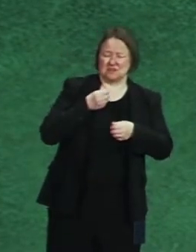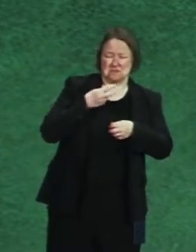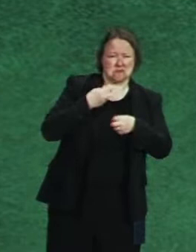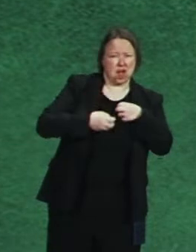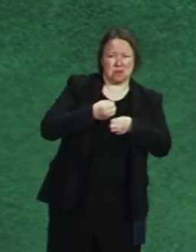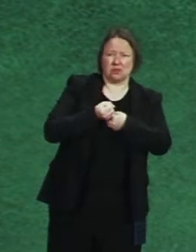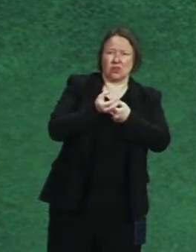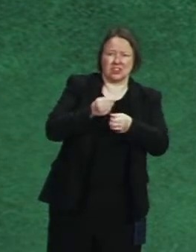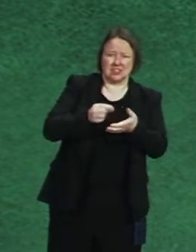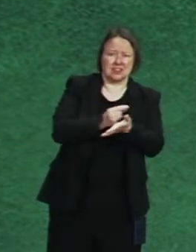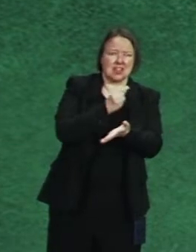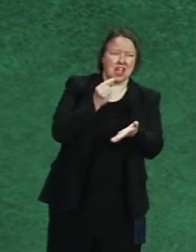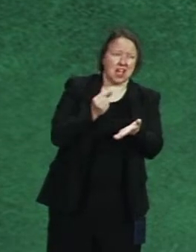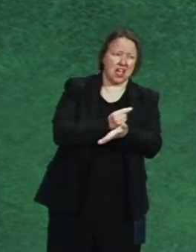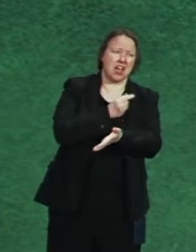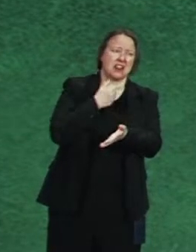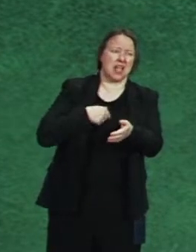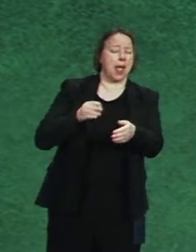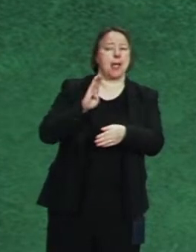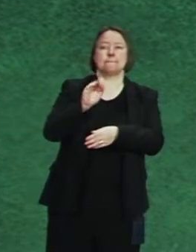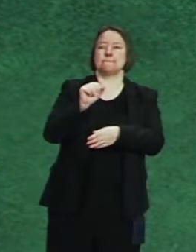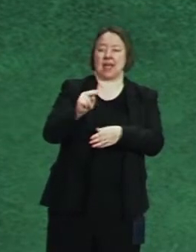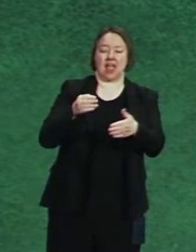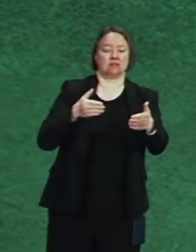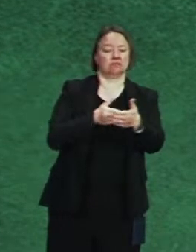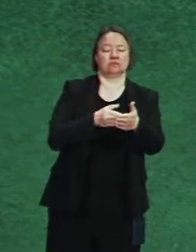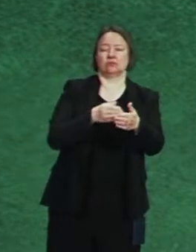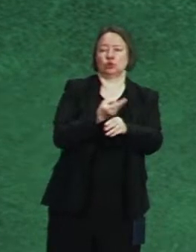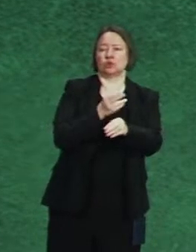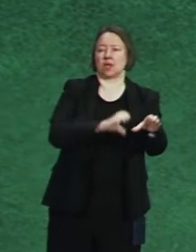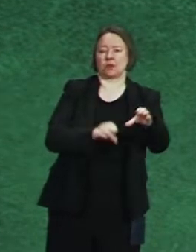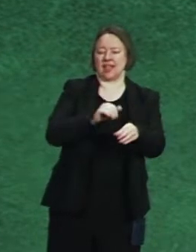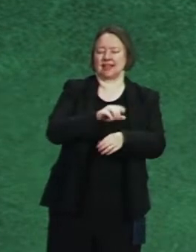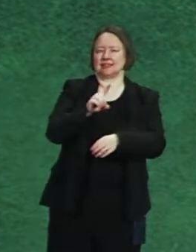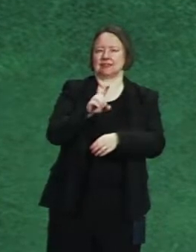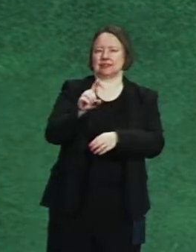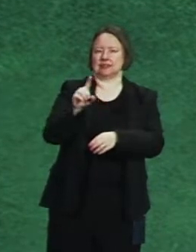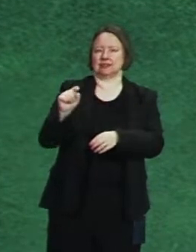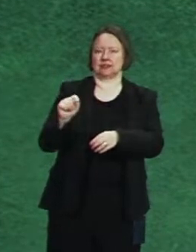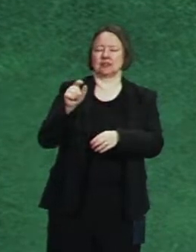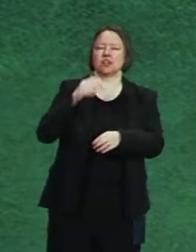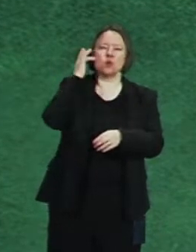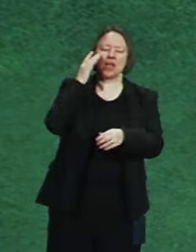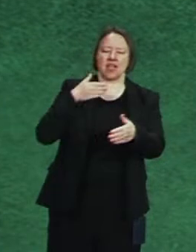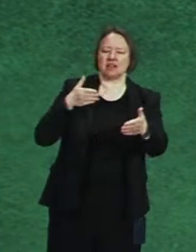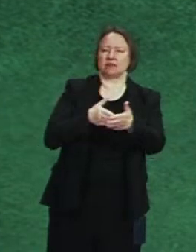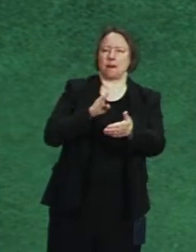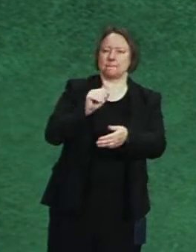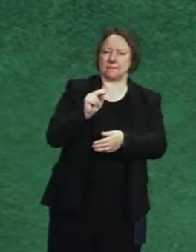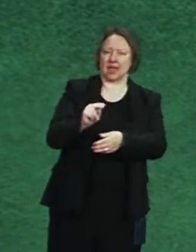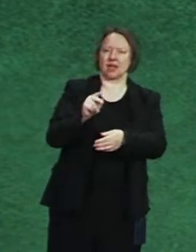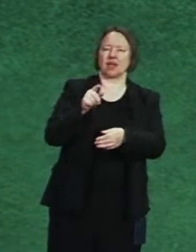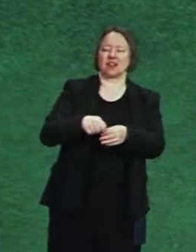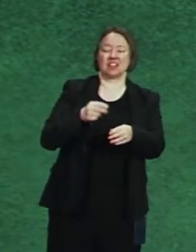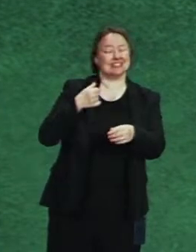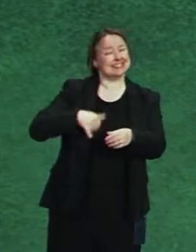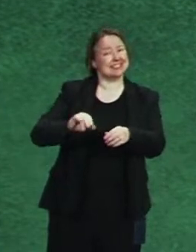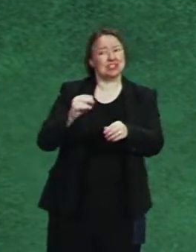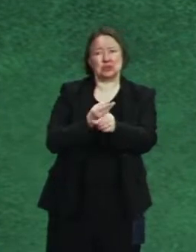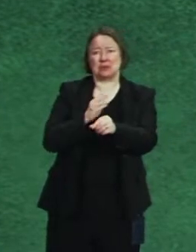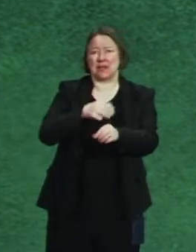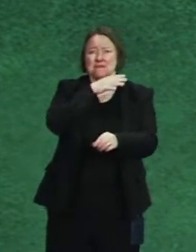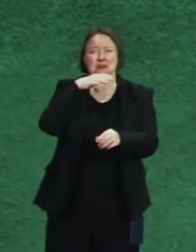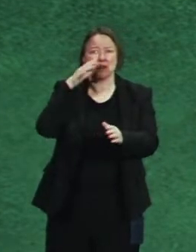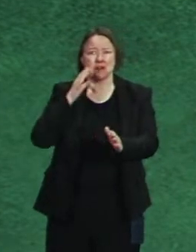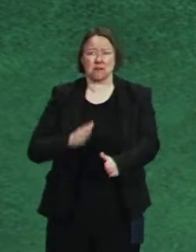Ghana banning the usage of some of these chemicals like DDT in farming. Despite the ban, these are still being used by a lot of farmers, posing health risks to the